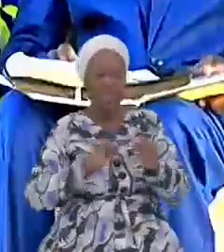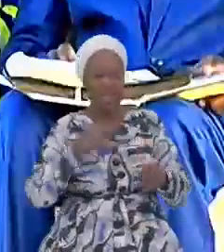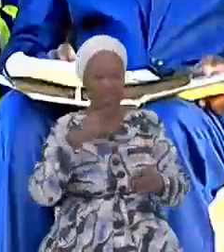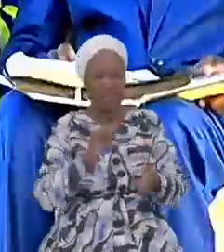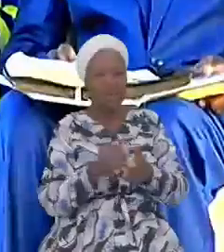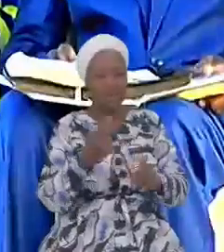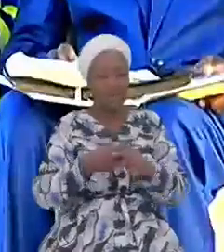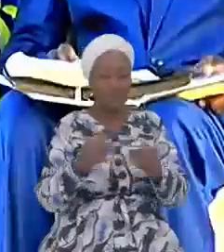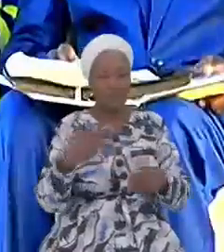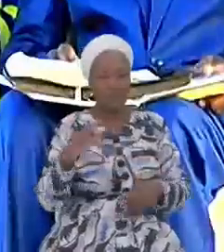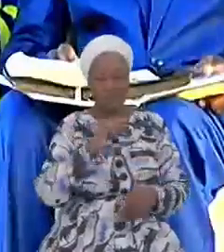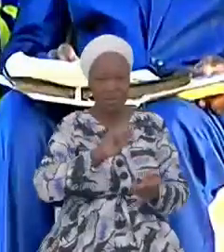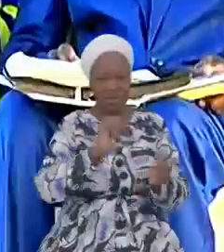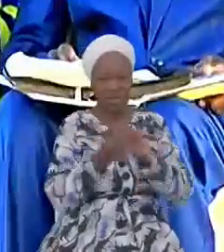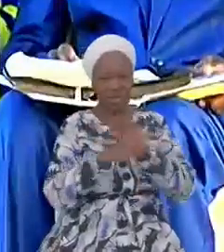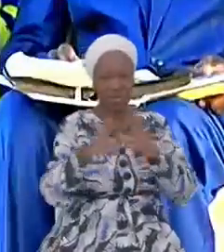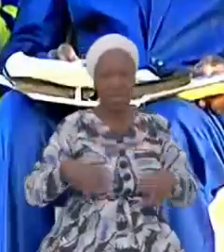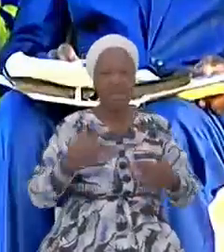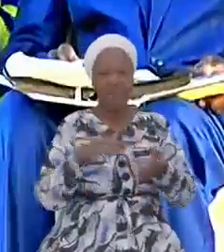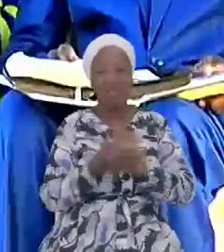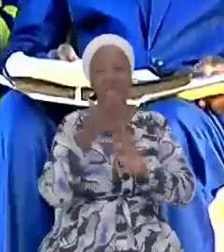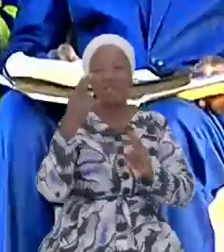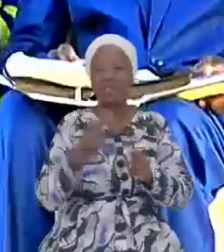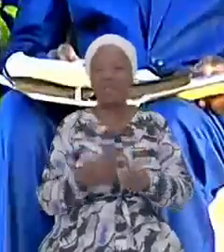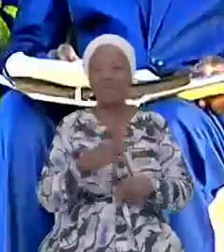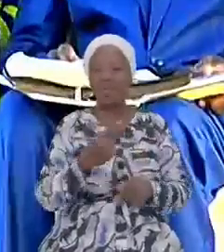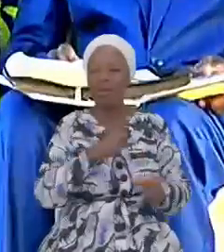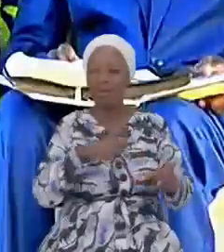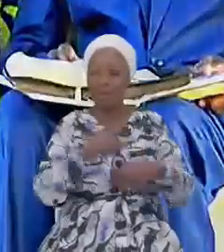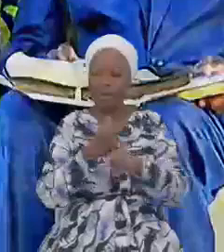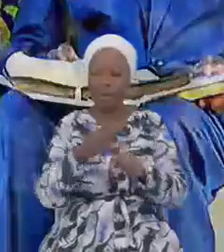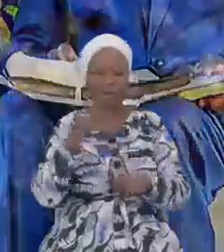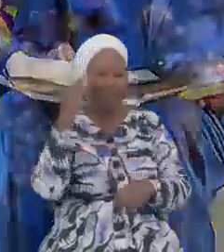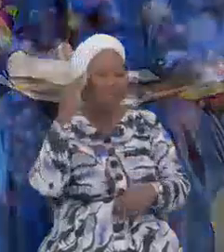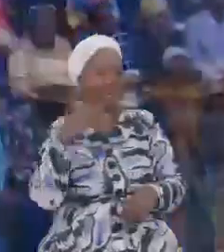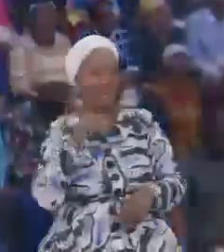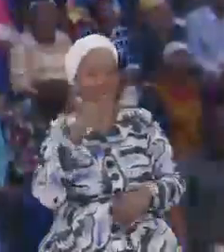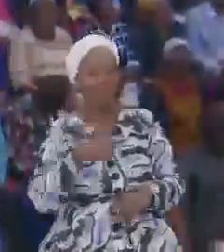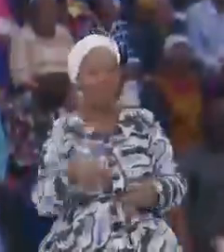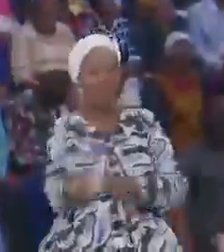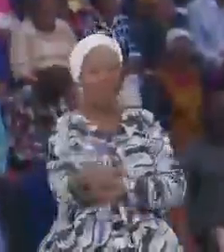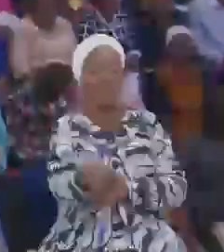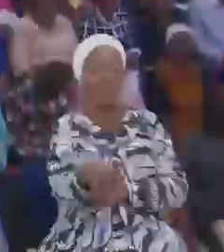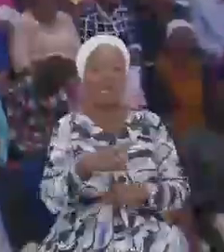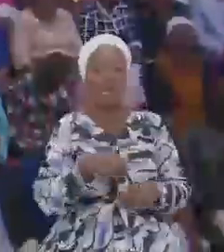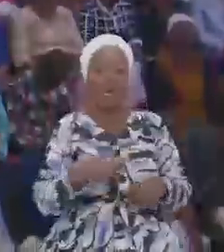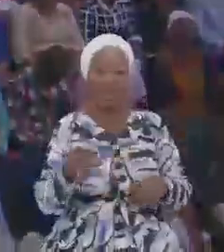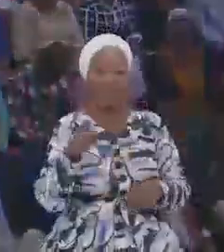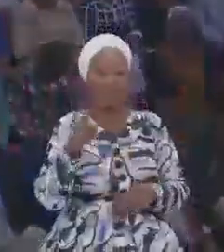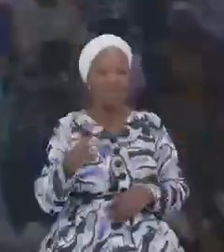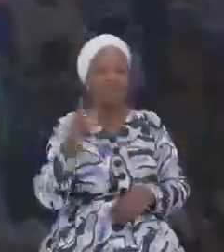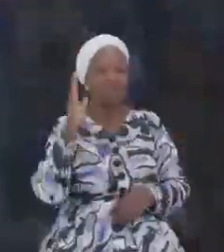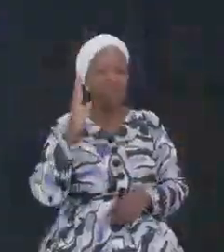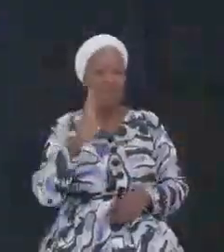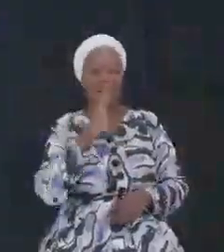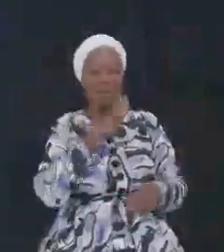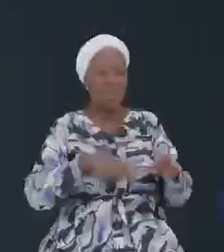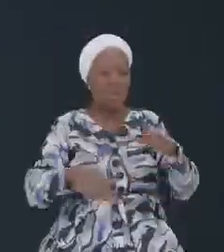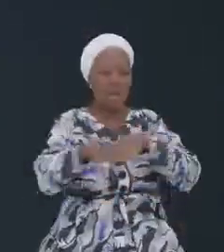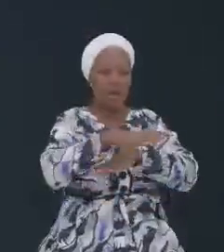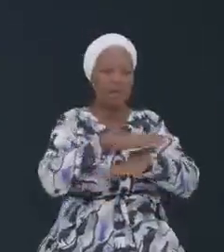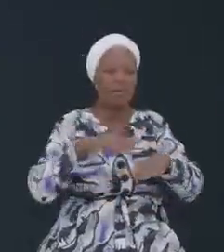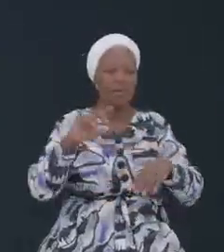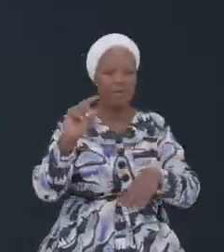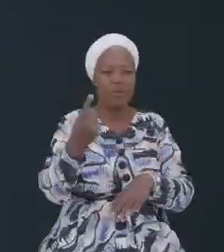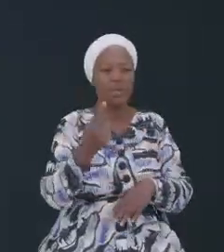It says, the Lord shall make thee the head and not the tail, and thou shalt be